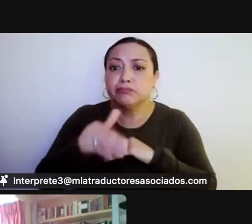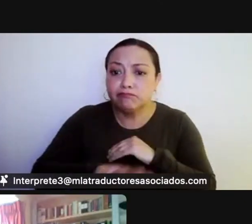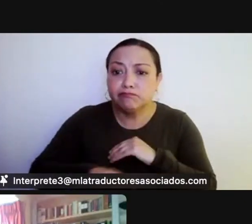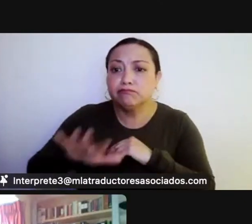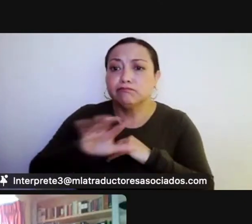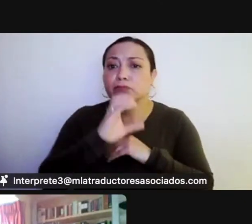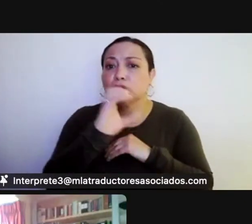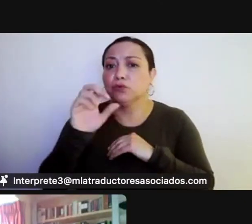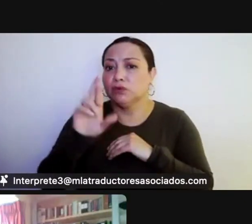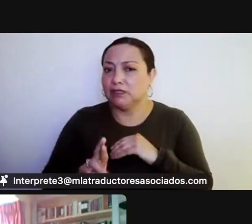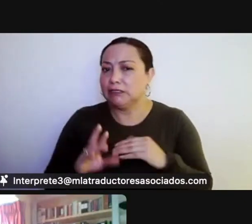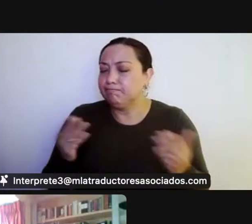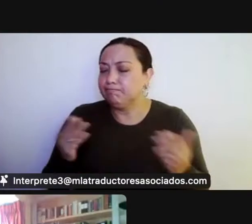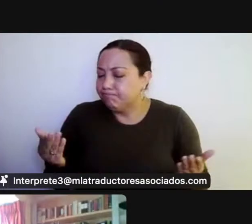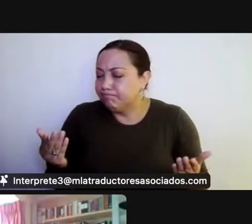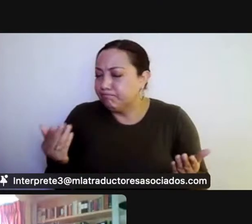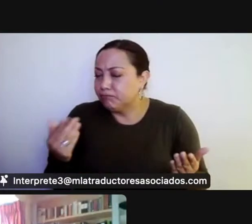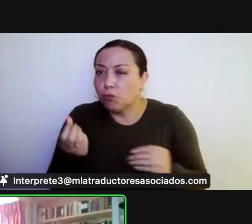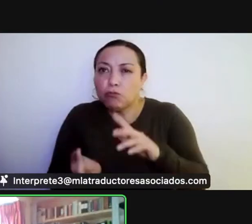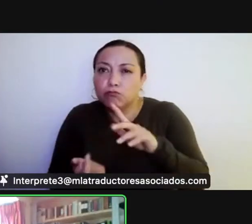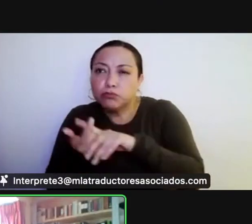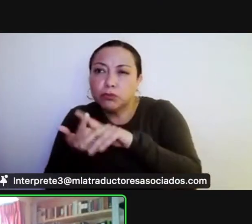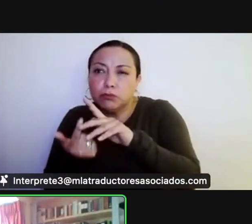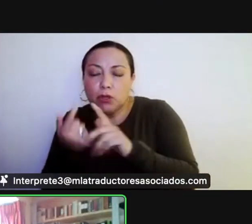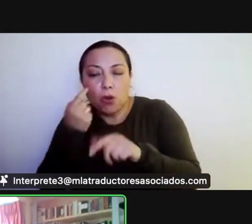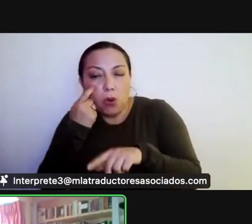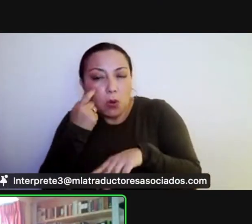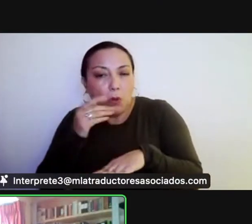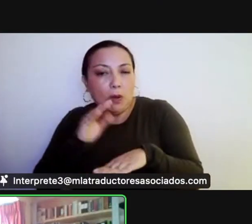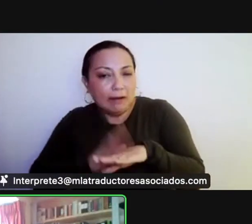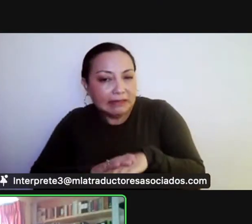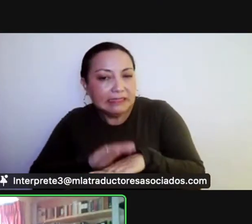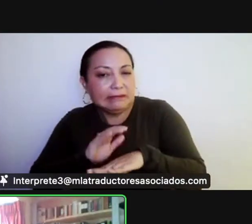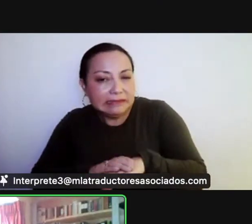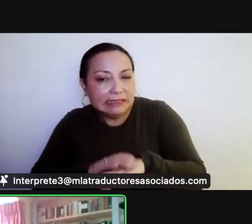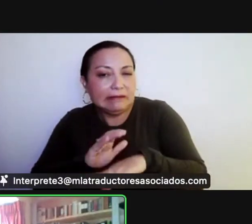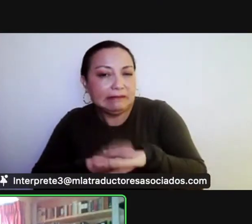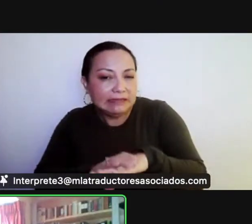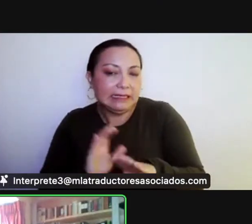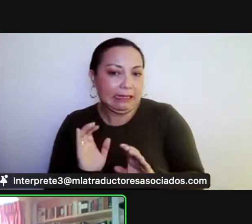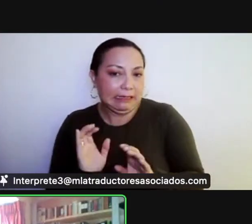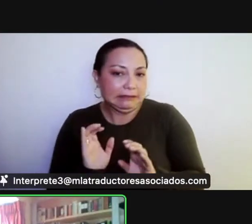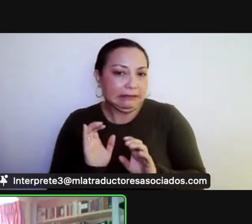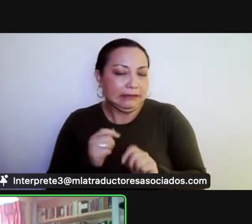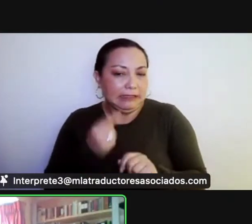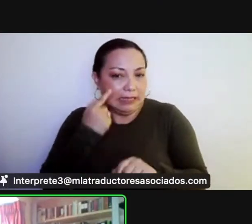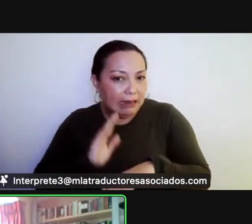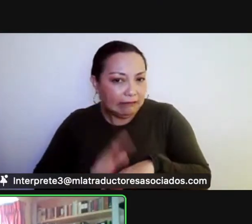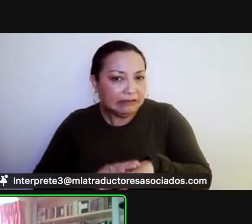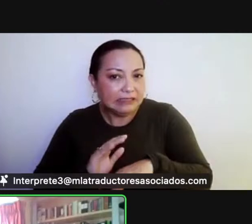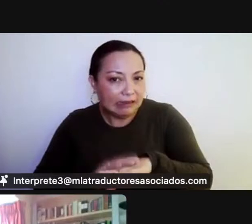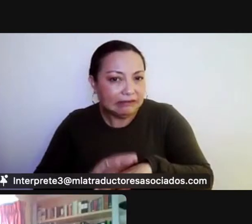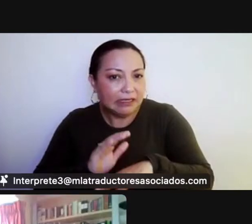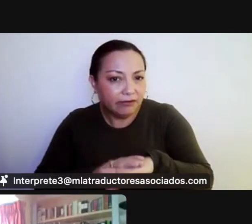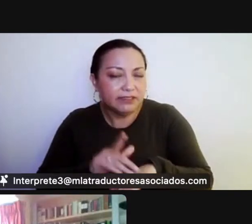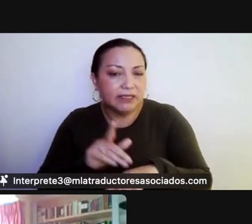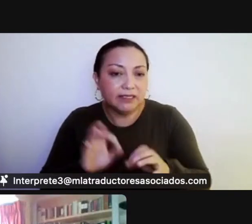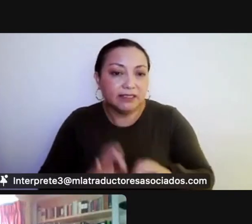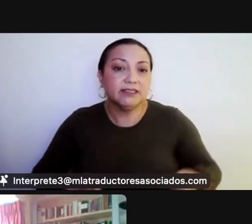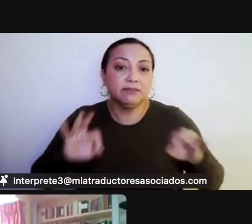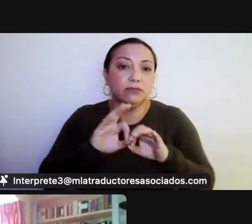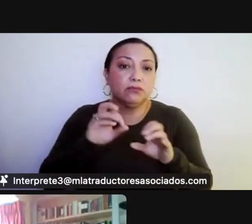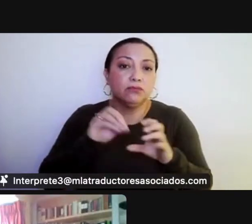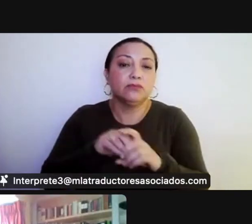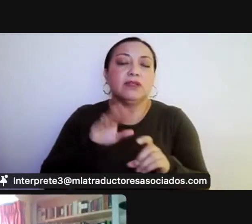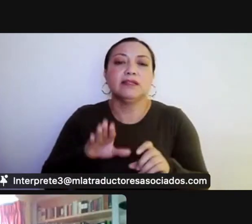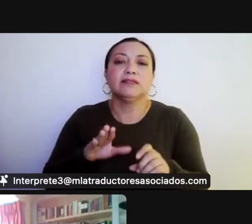in the me countries. So alerta de these algunas are cosas little red que flags, yo diría que son and these wouldn't denunciables. be like Entonces, ¿cómo yellow podemos lights,